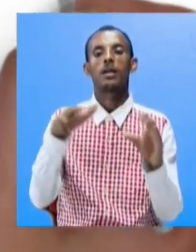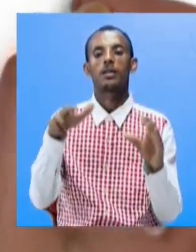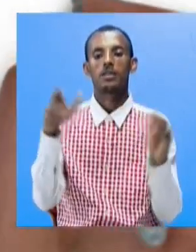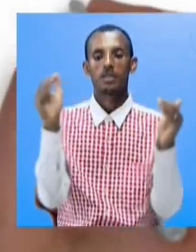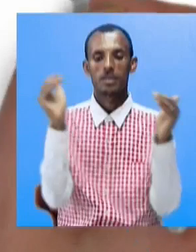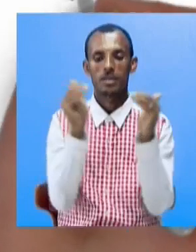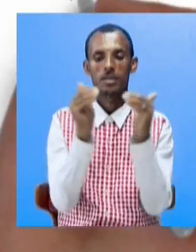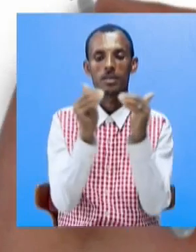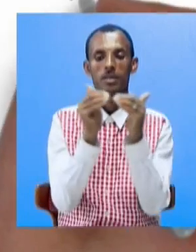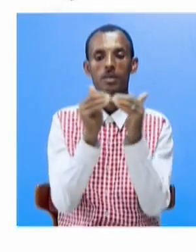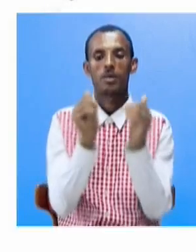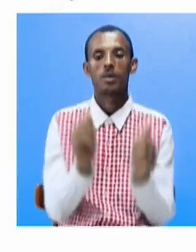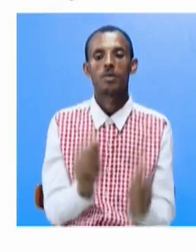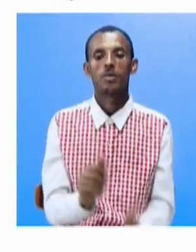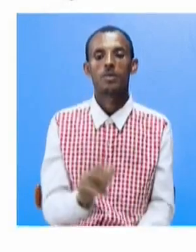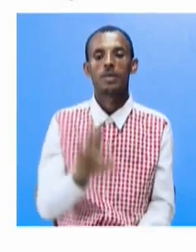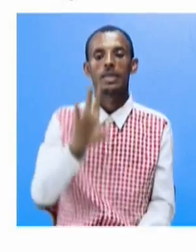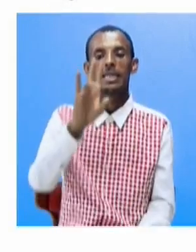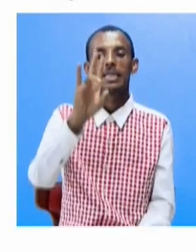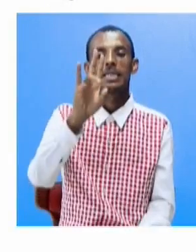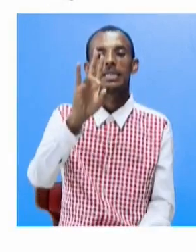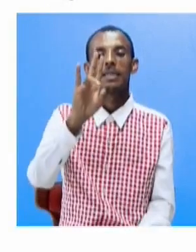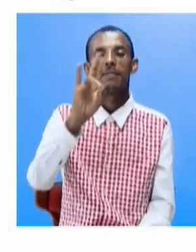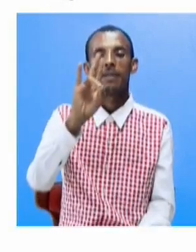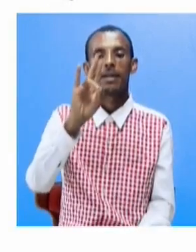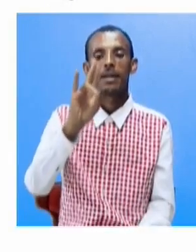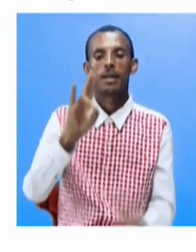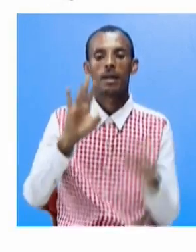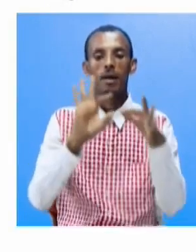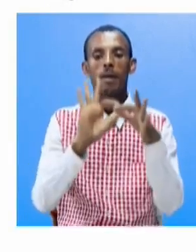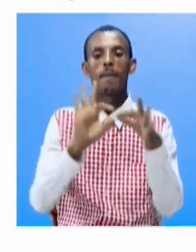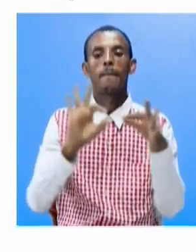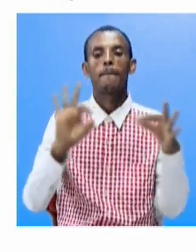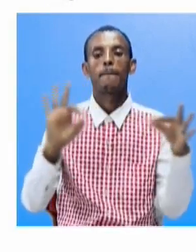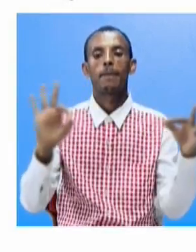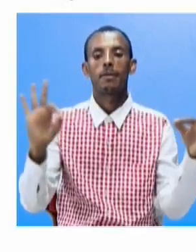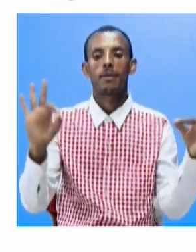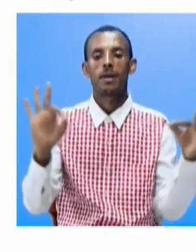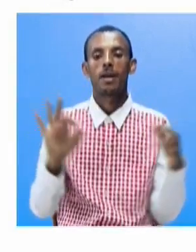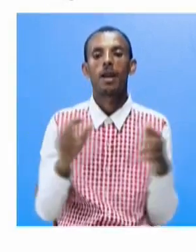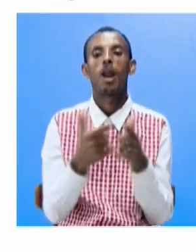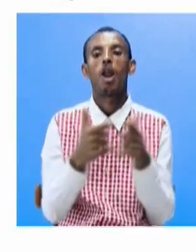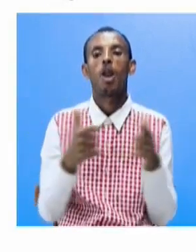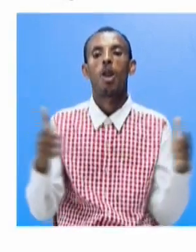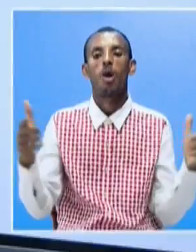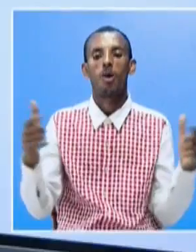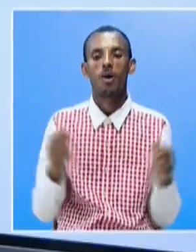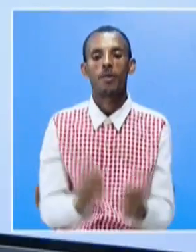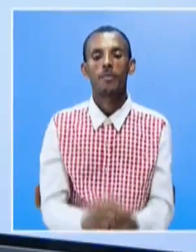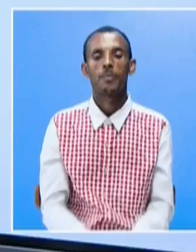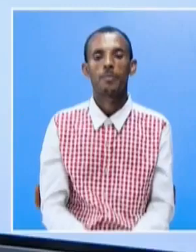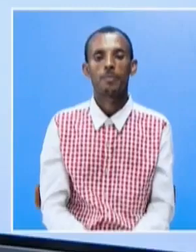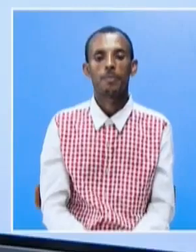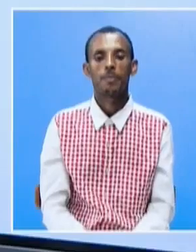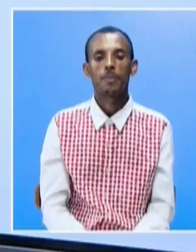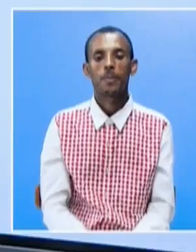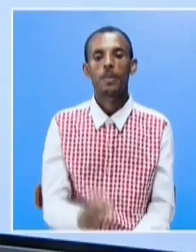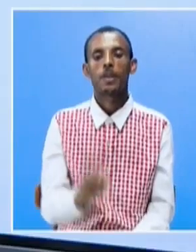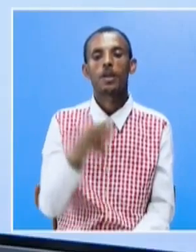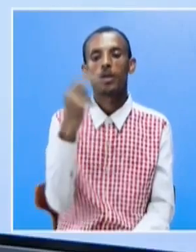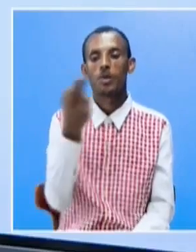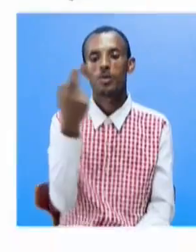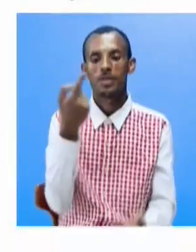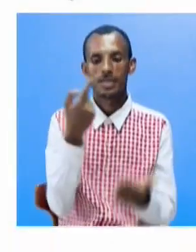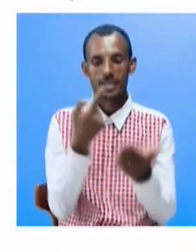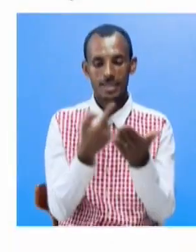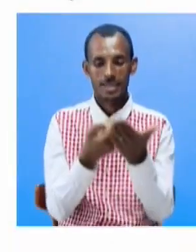is 7 meter long. Its radius 7 meter long. Use pi in this